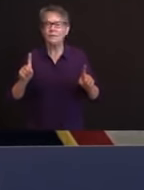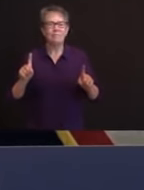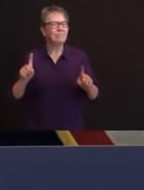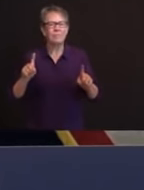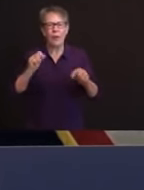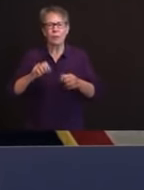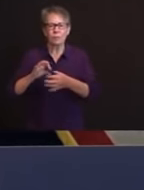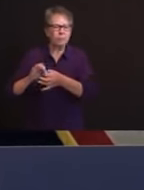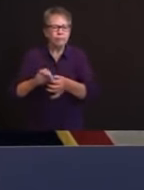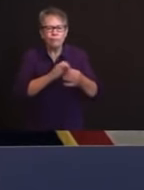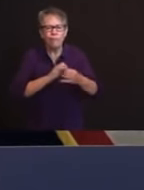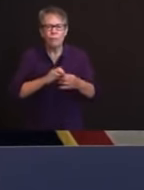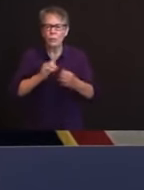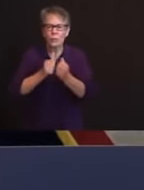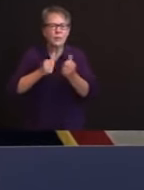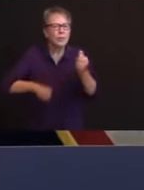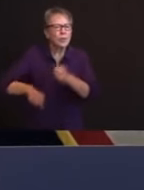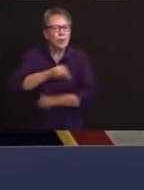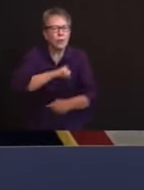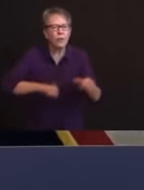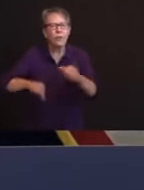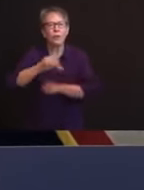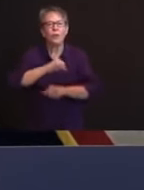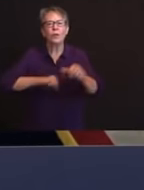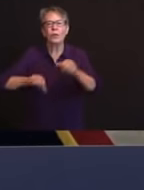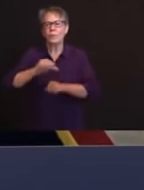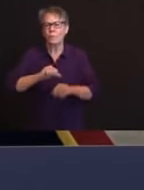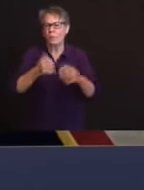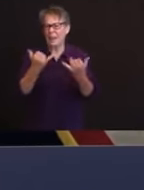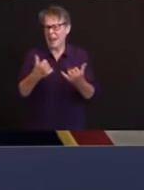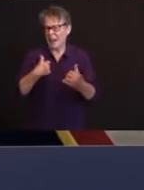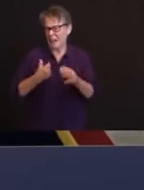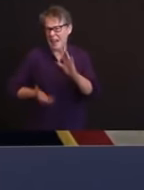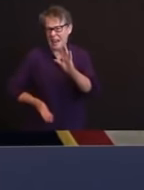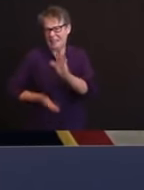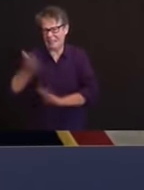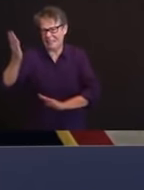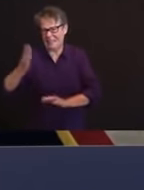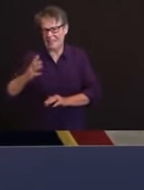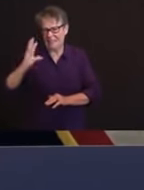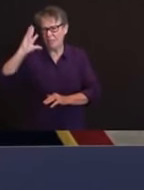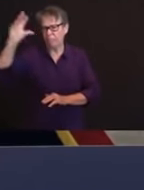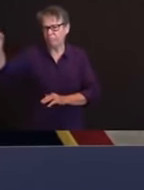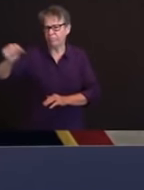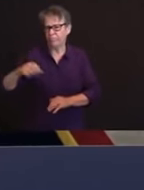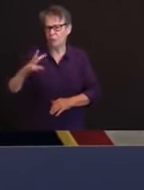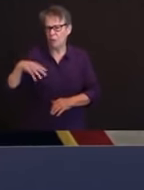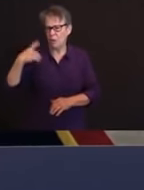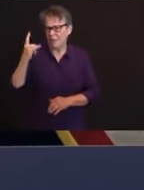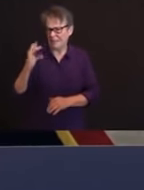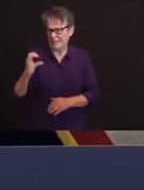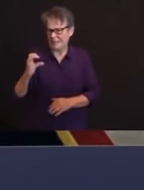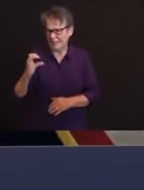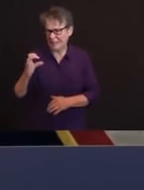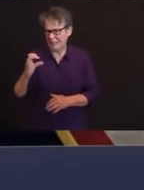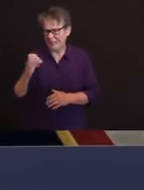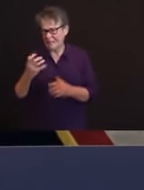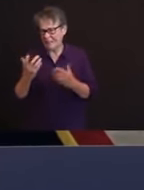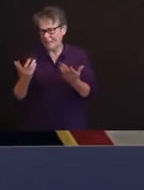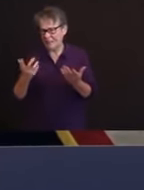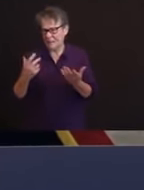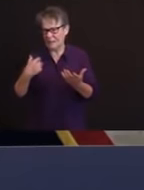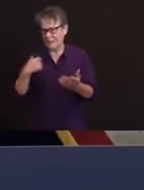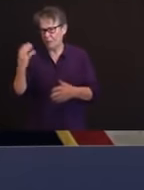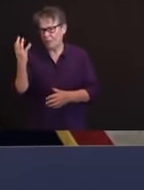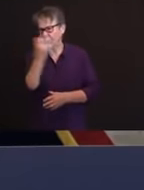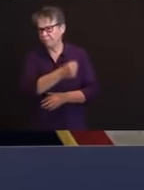down to D.C. in just a few minutes to begin to work on what I believe, and working with the governor, is really urgently